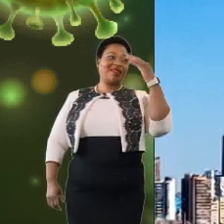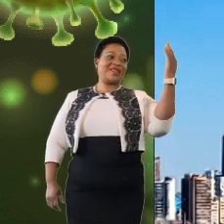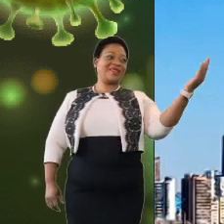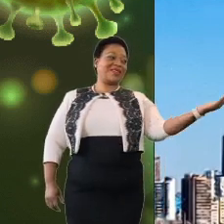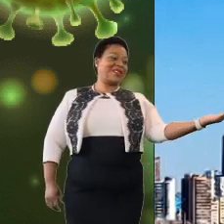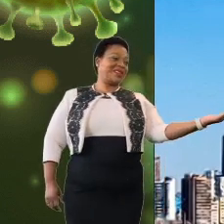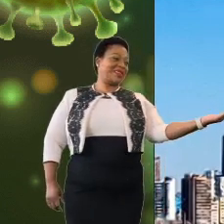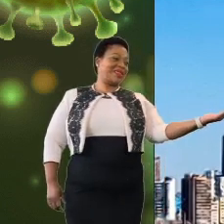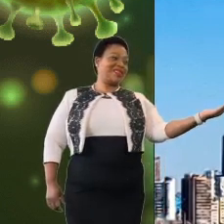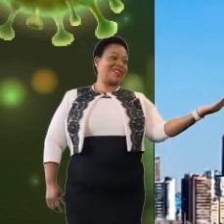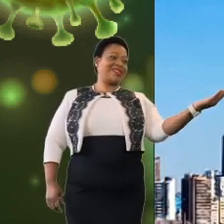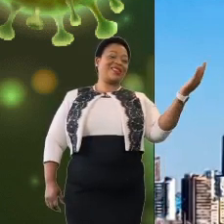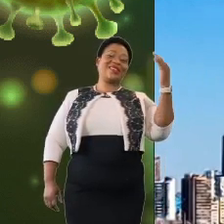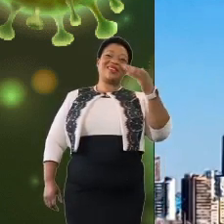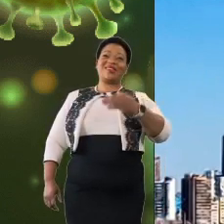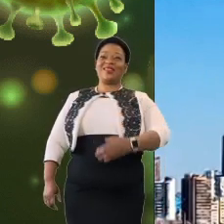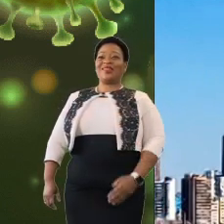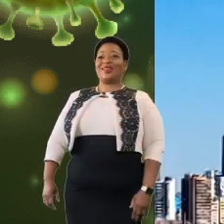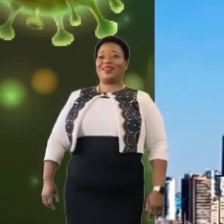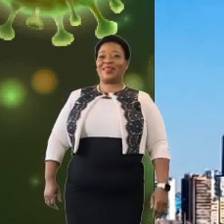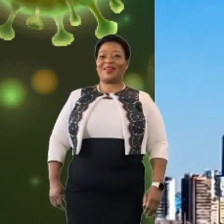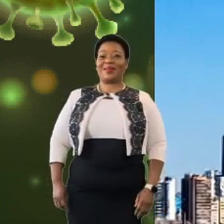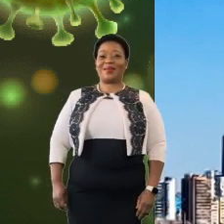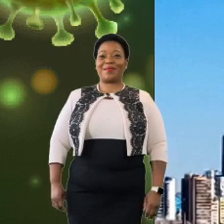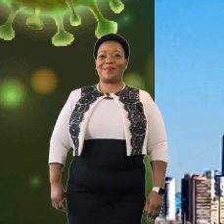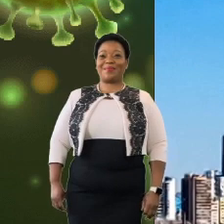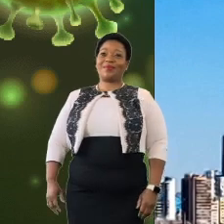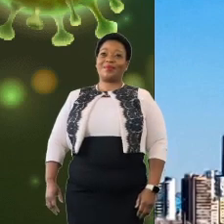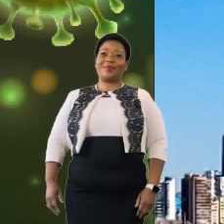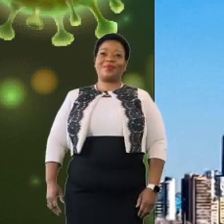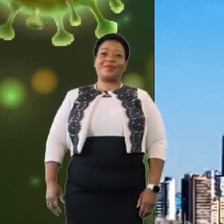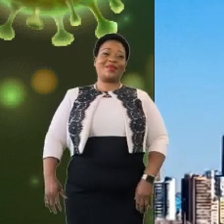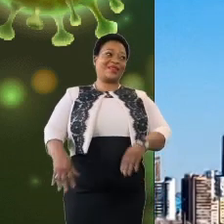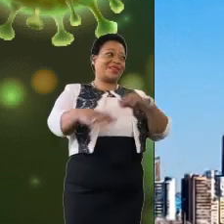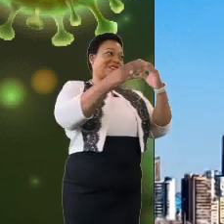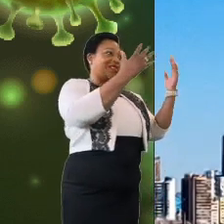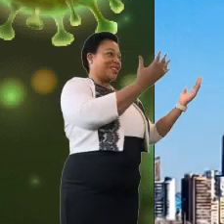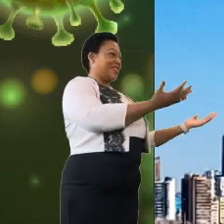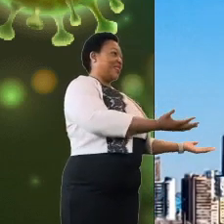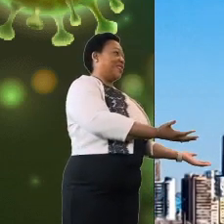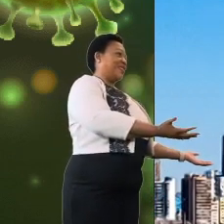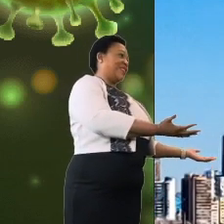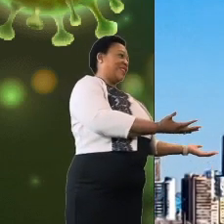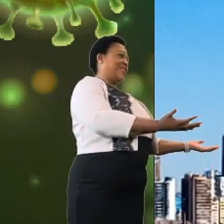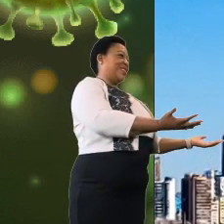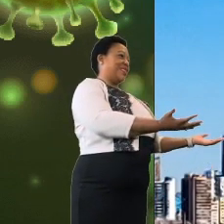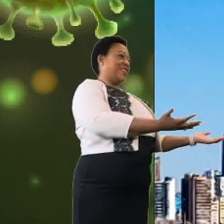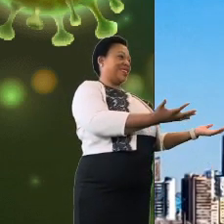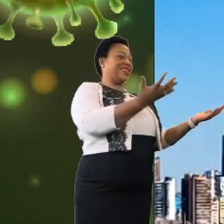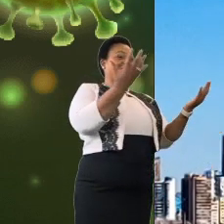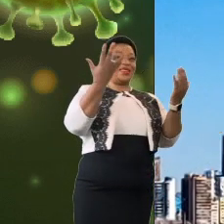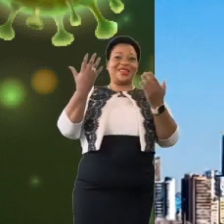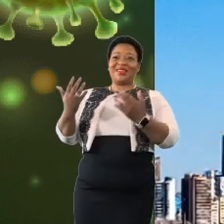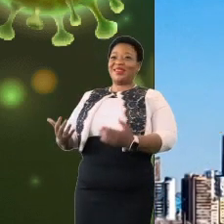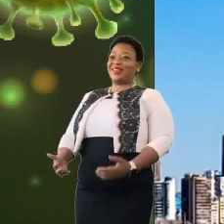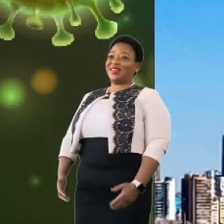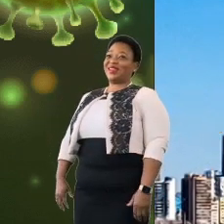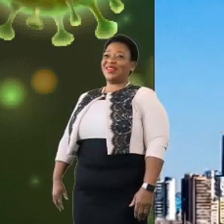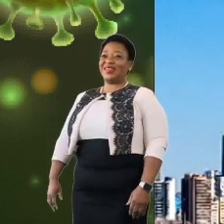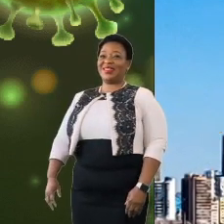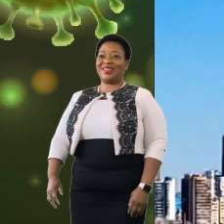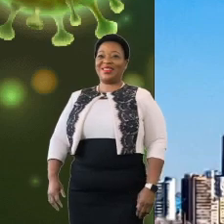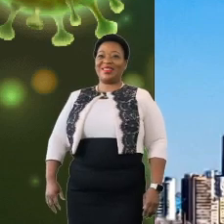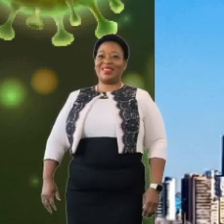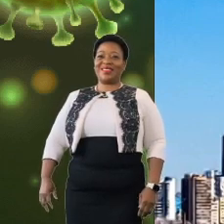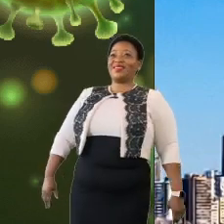implementation in a sustainable way, in a way in which we would generate income for our economy as well